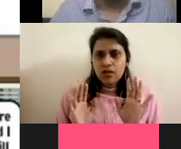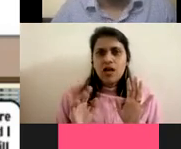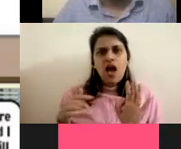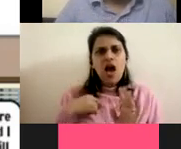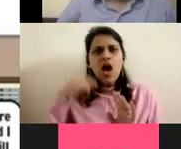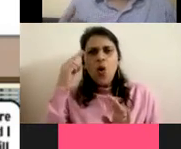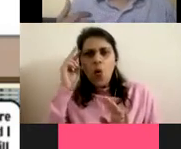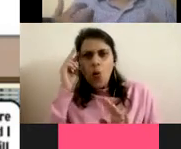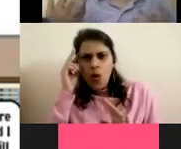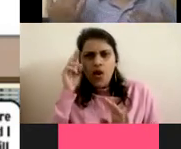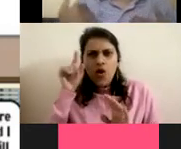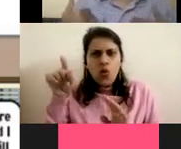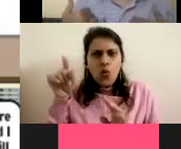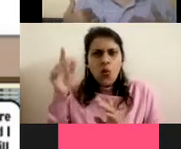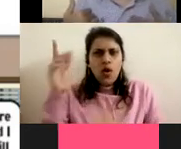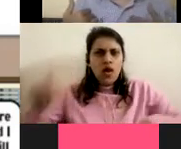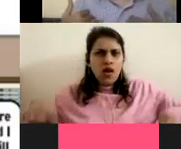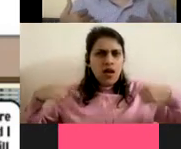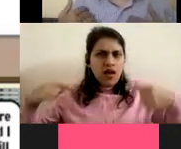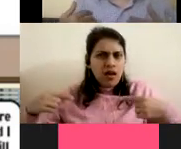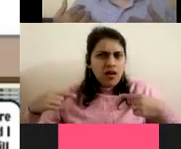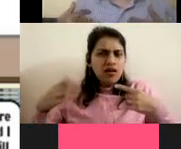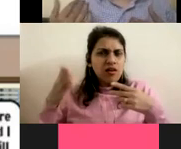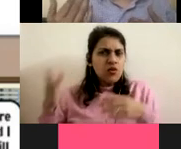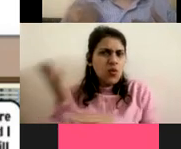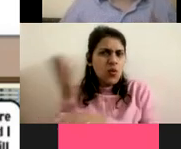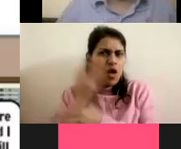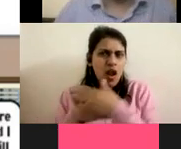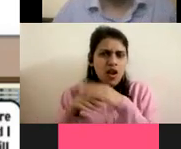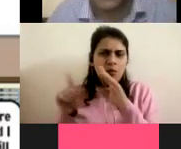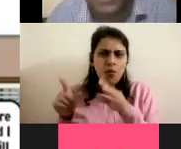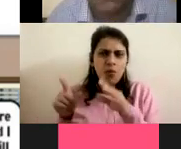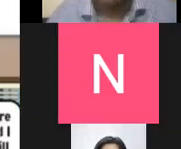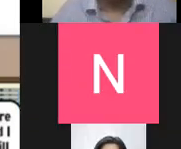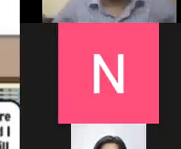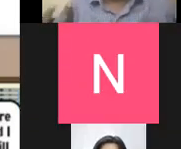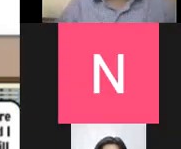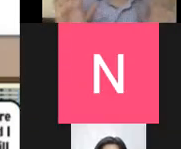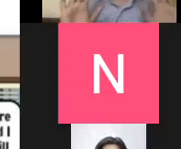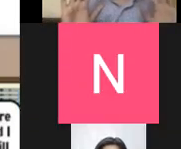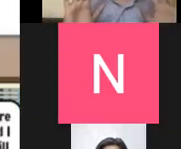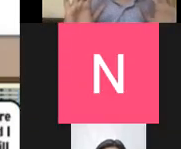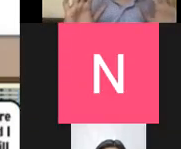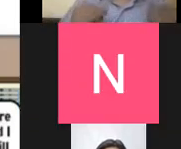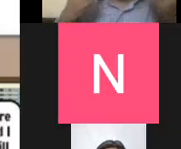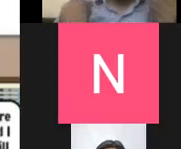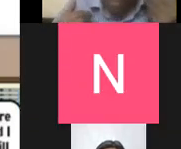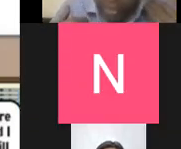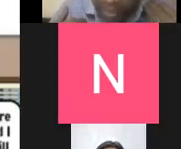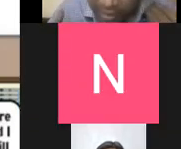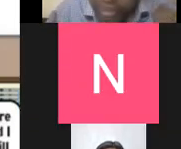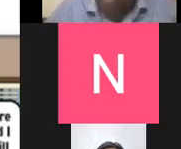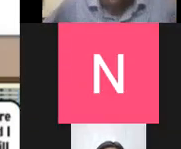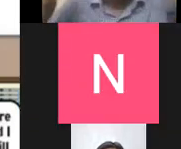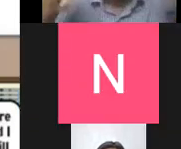able to do. Usse ki aapka bias dikh raha hai. Us bias se hi interviewer yahan pe Rajiv ko lagega ki ye interview gaya. Ye